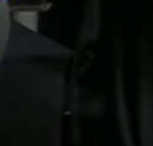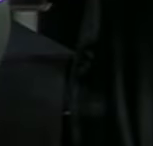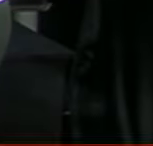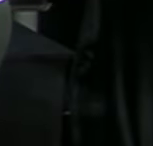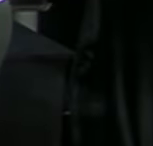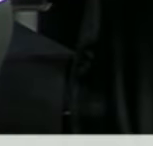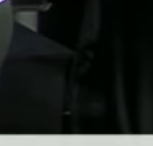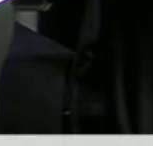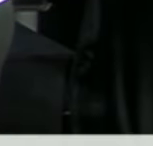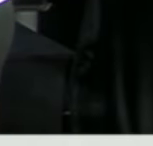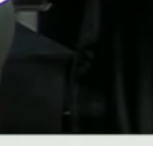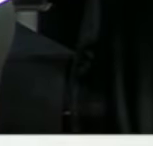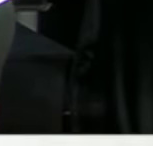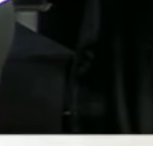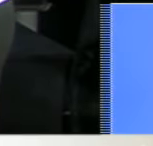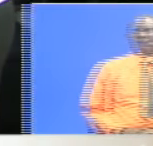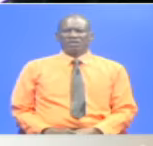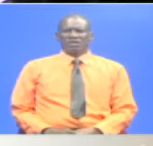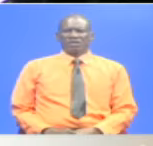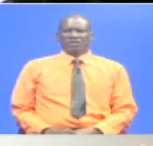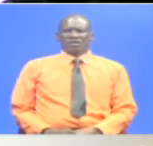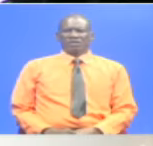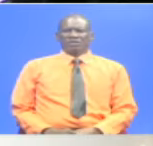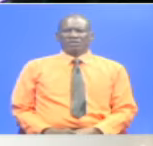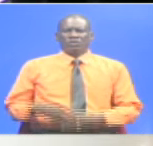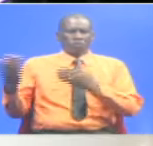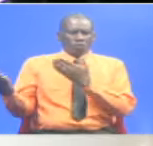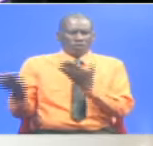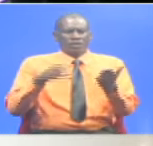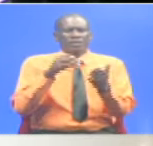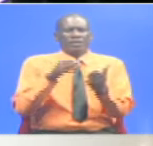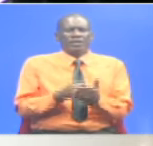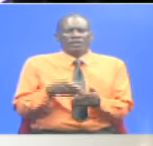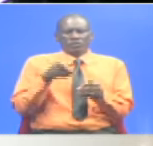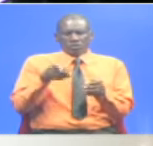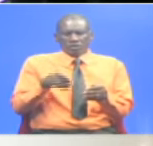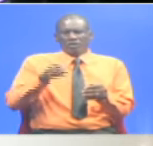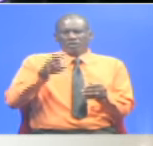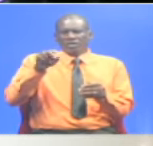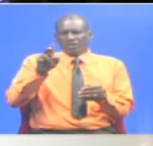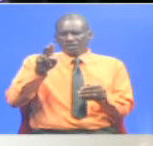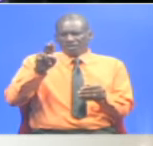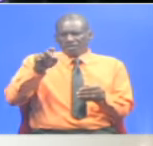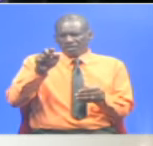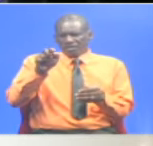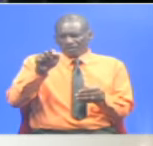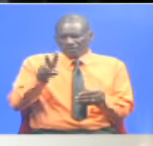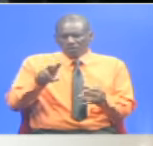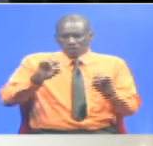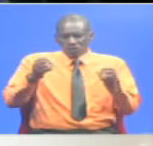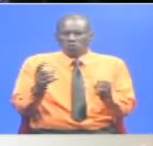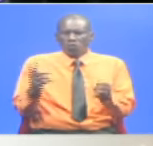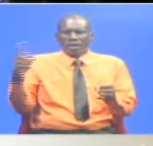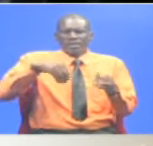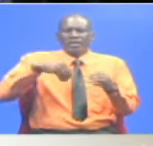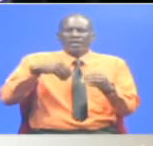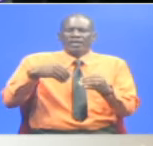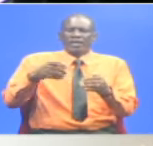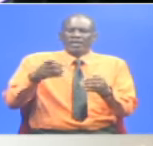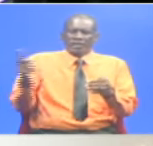Welcome back to NTV Tonight on this special coverage on the day that Kenya's third president, Mwai Kibaki, passed away. And just before Olive gets